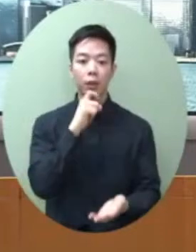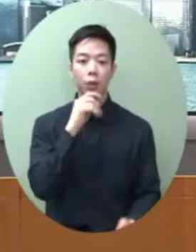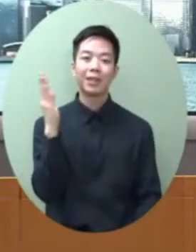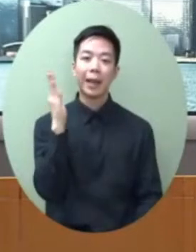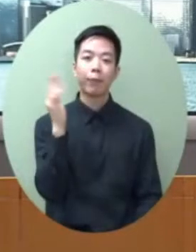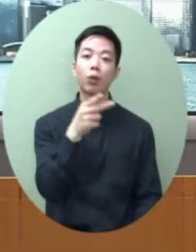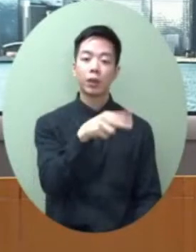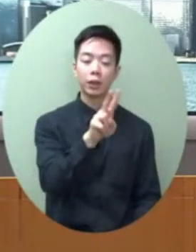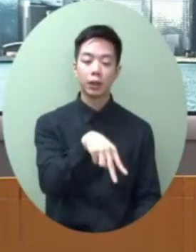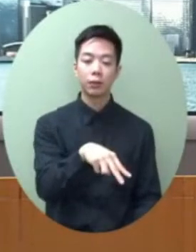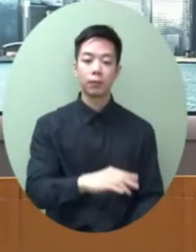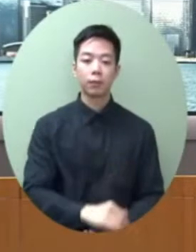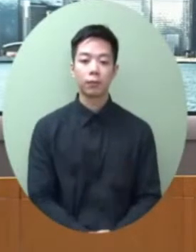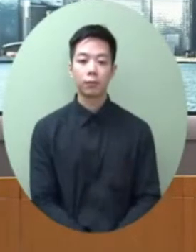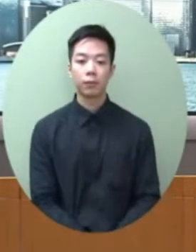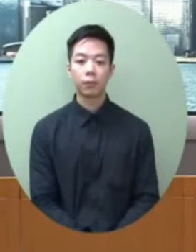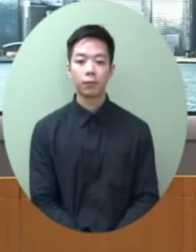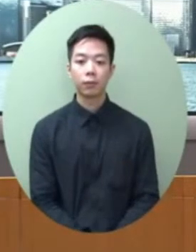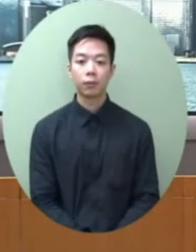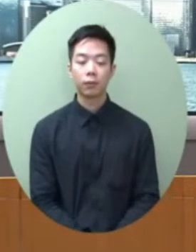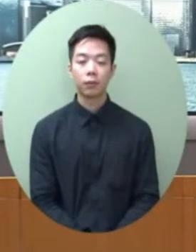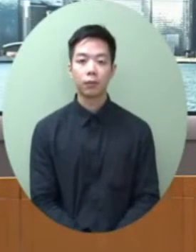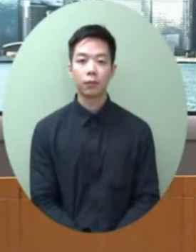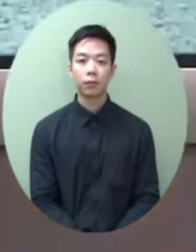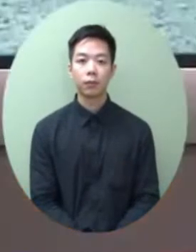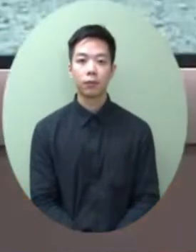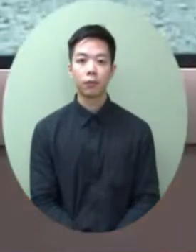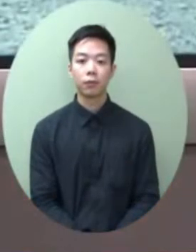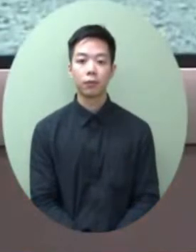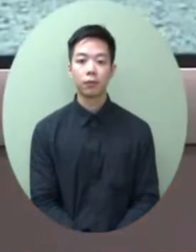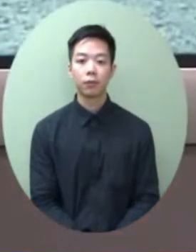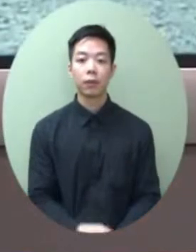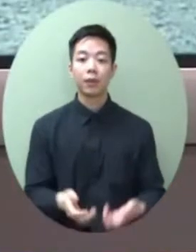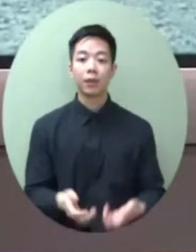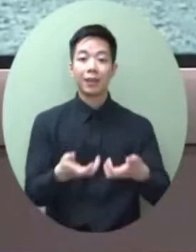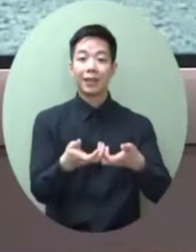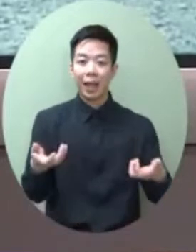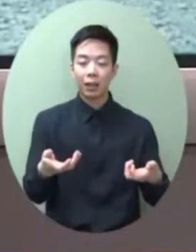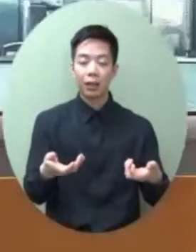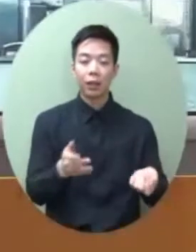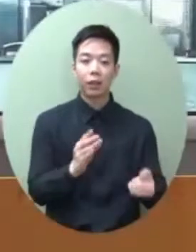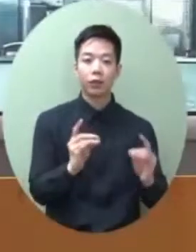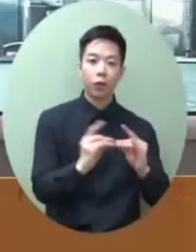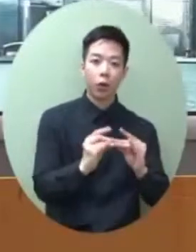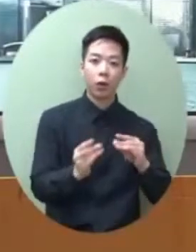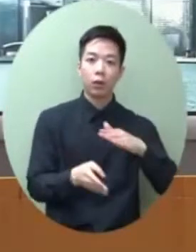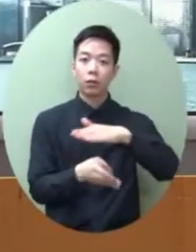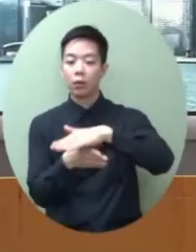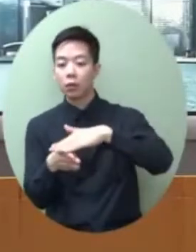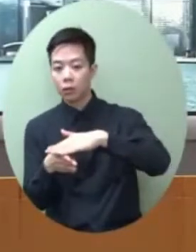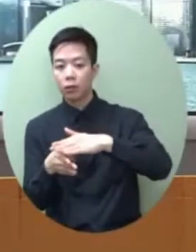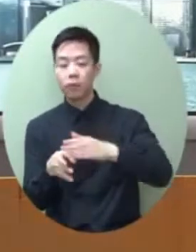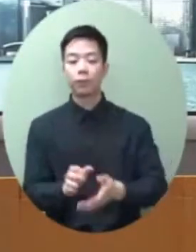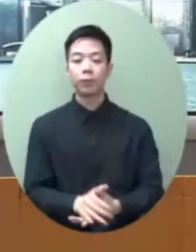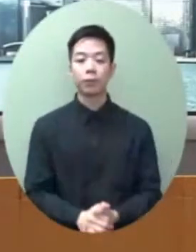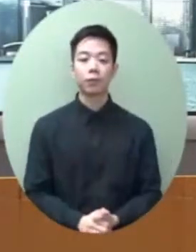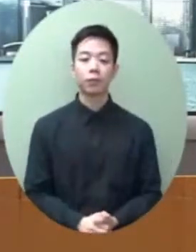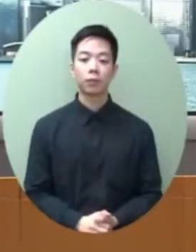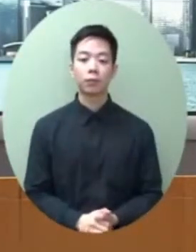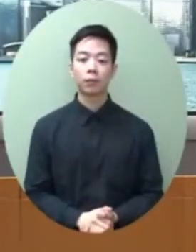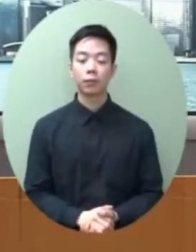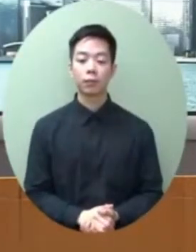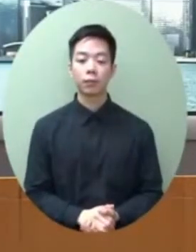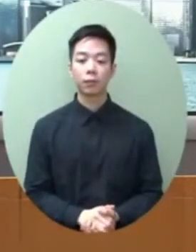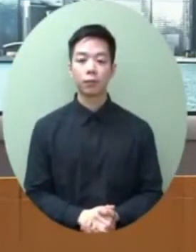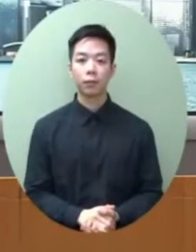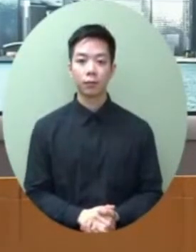There are about 2,000 preliminary positive cases. For the isolation beds or